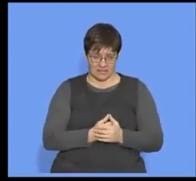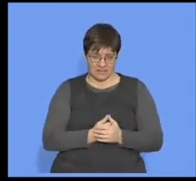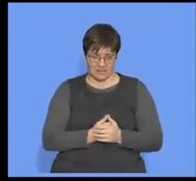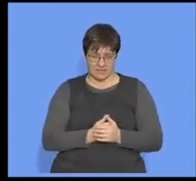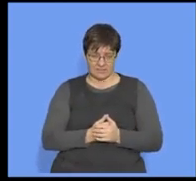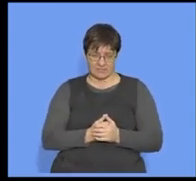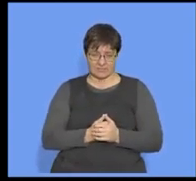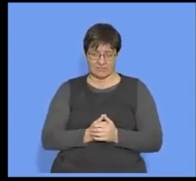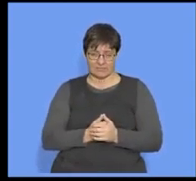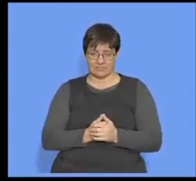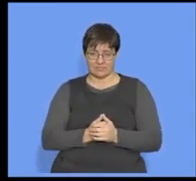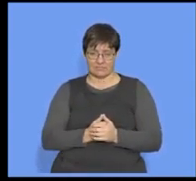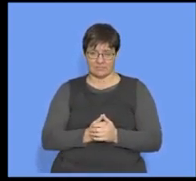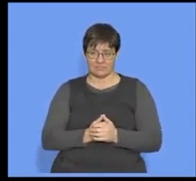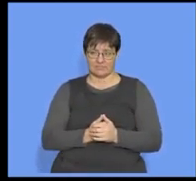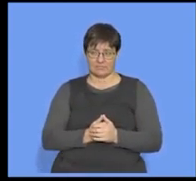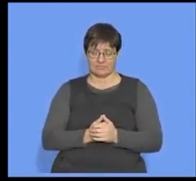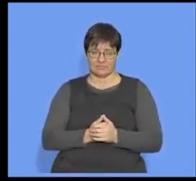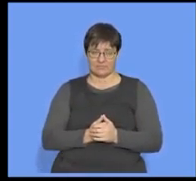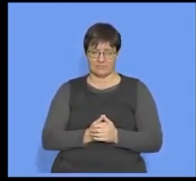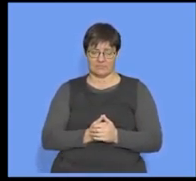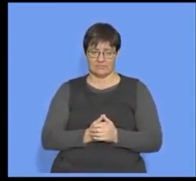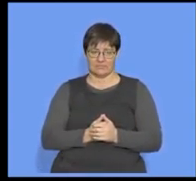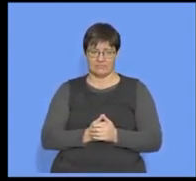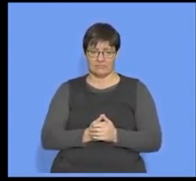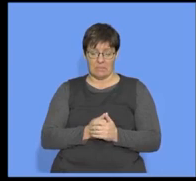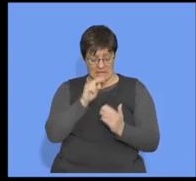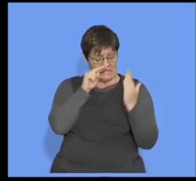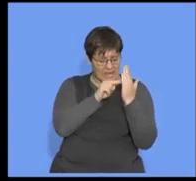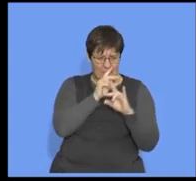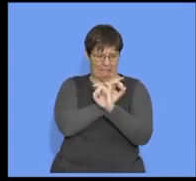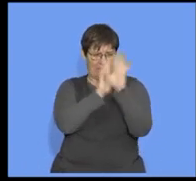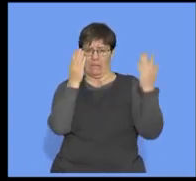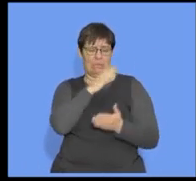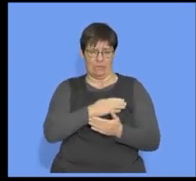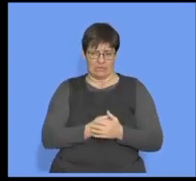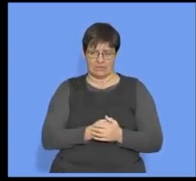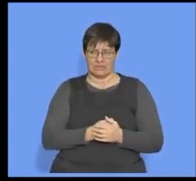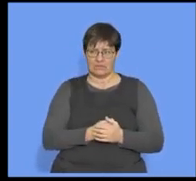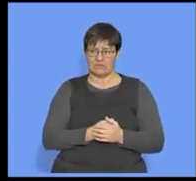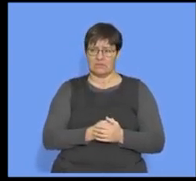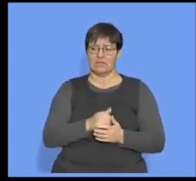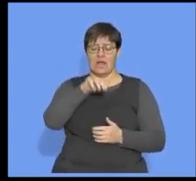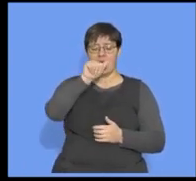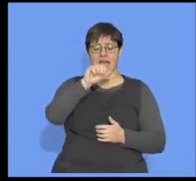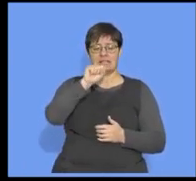objects but unable to see nearby object clearly.